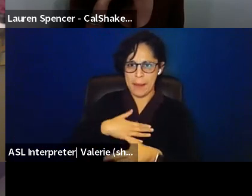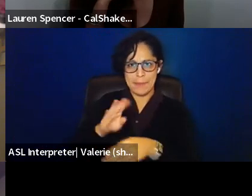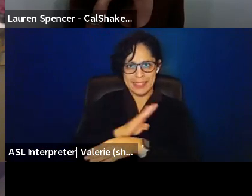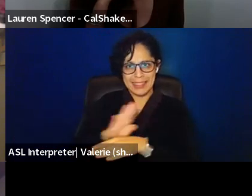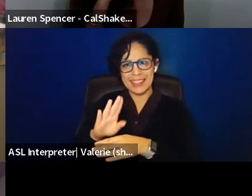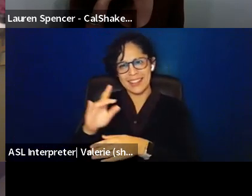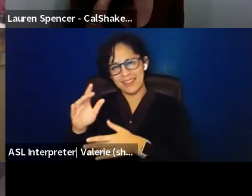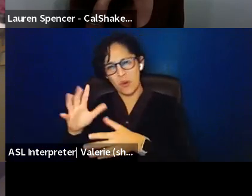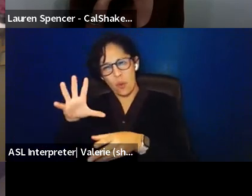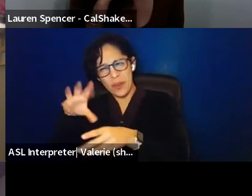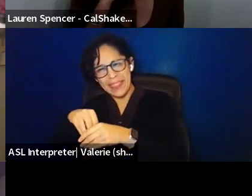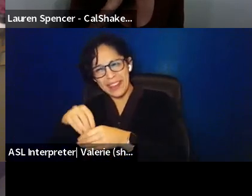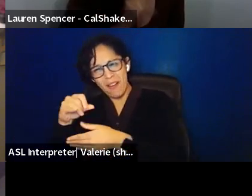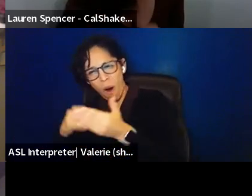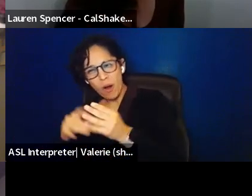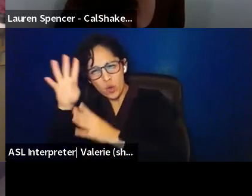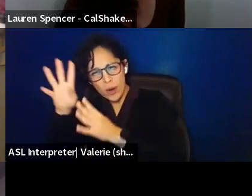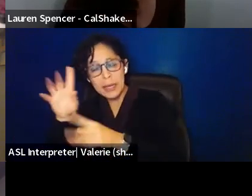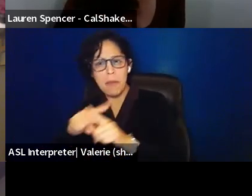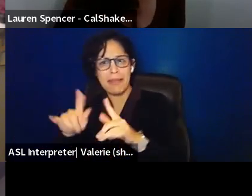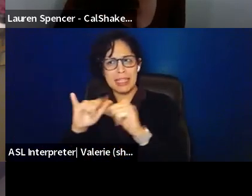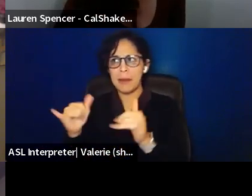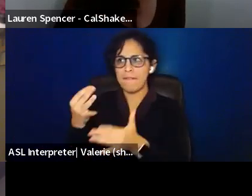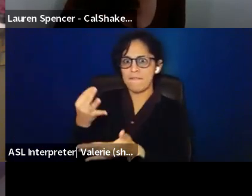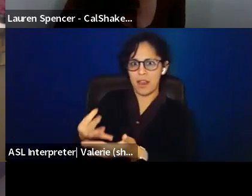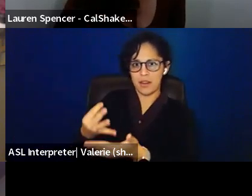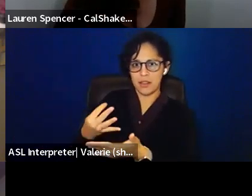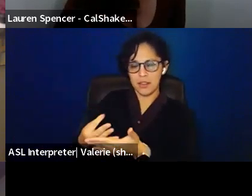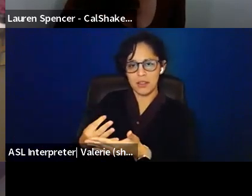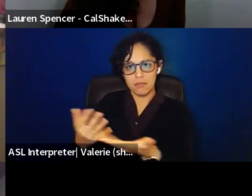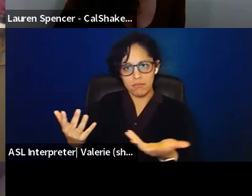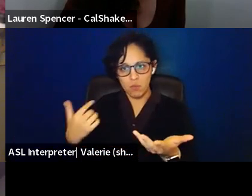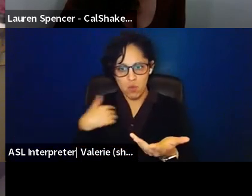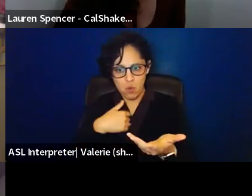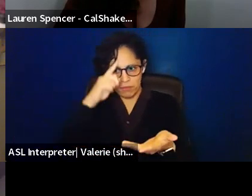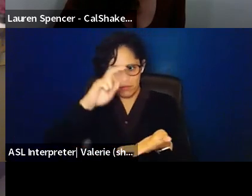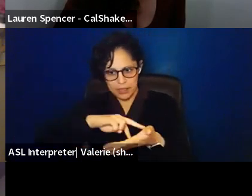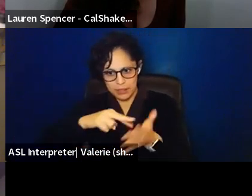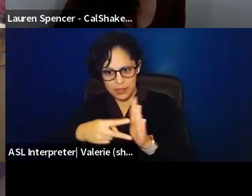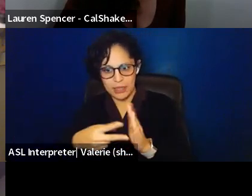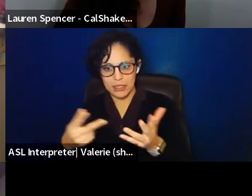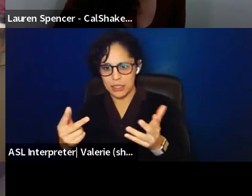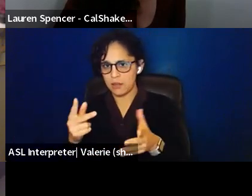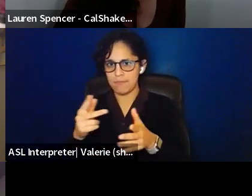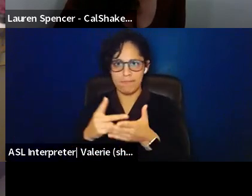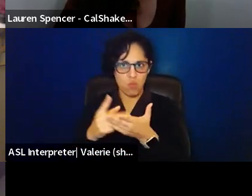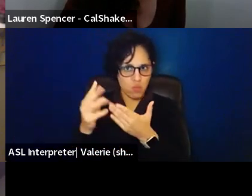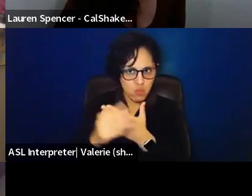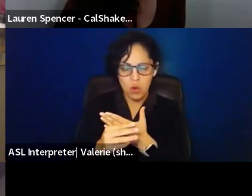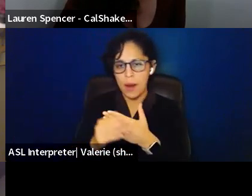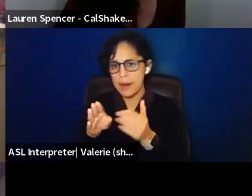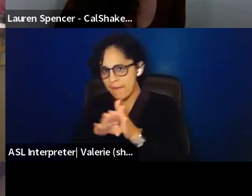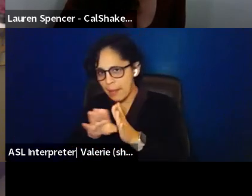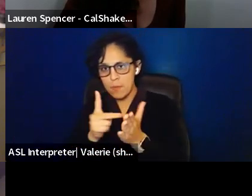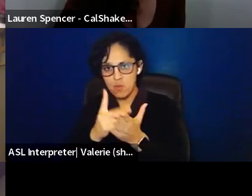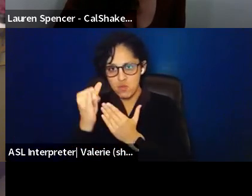also financially, in terms of how we're purposefully programming projects that sit in